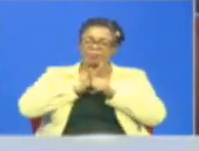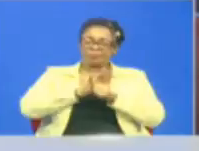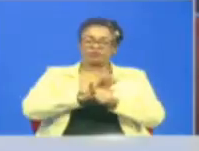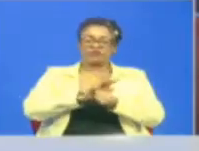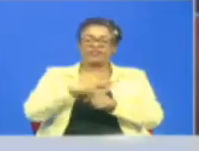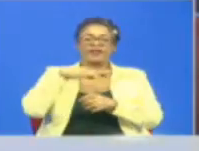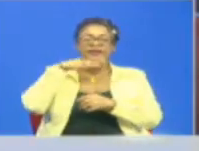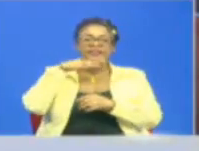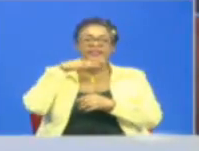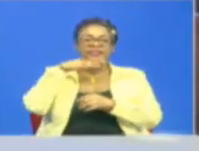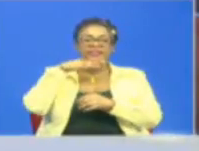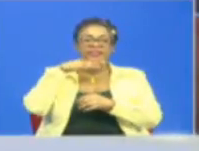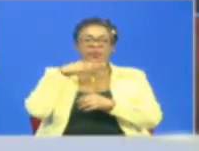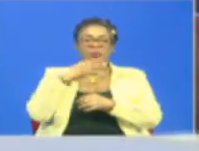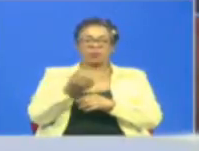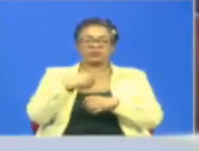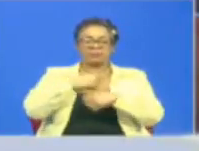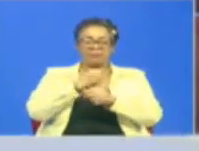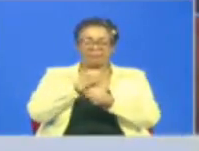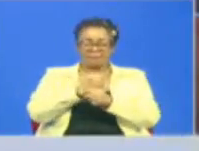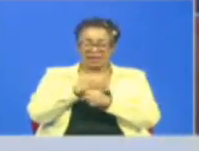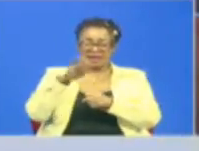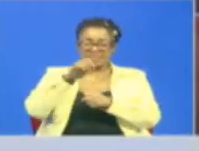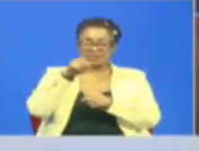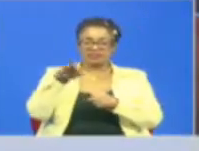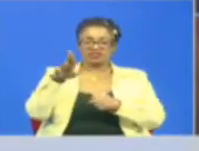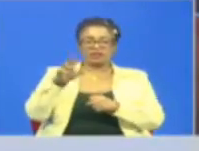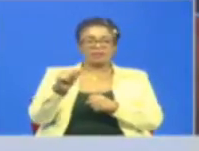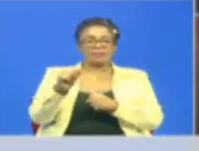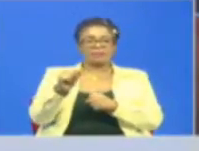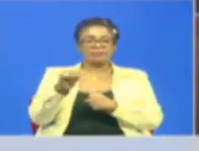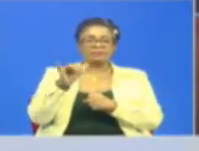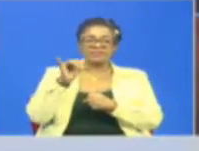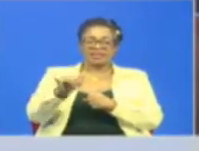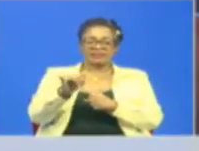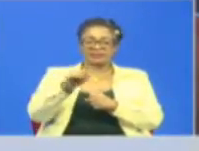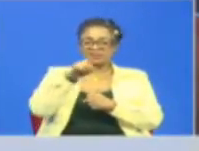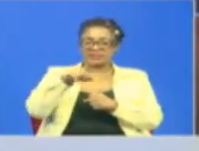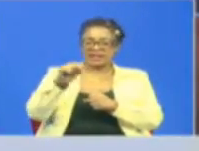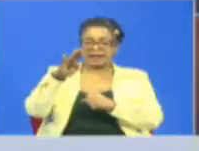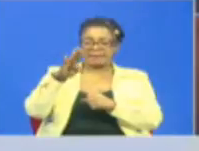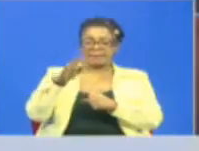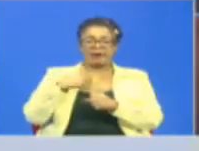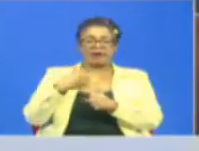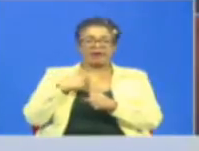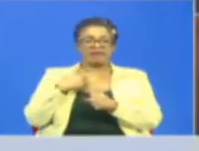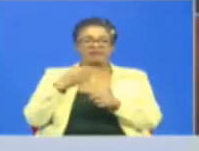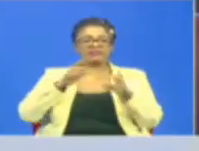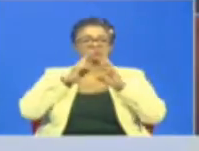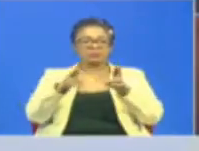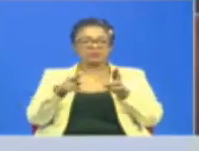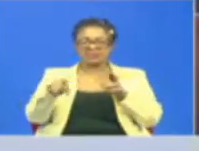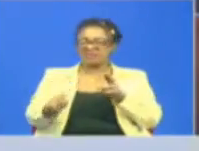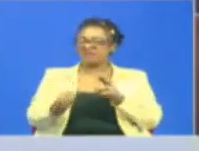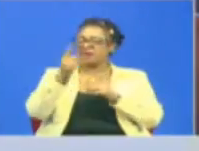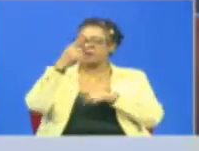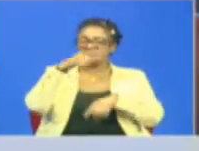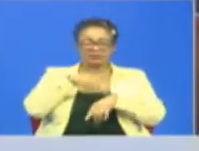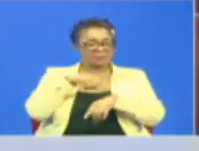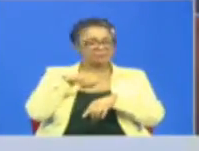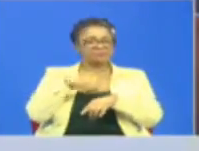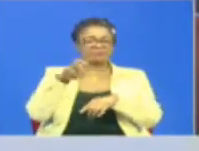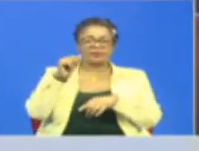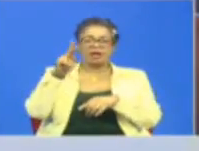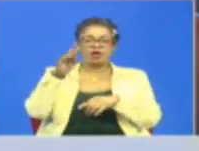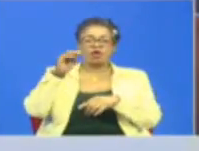thwarted by then-CEO Ezra Chiloba. But as Zainab Ismail reports, this is not the first time Akombe is